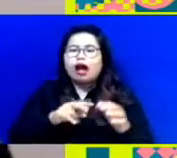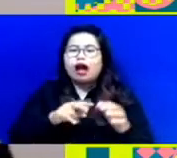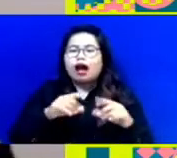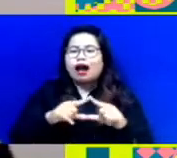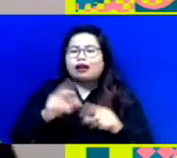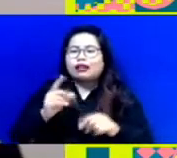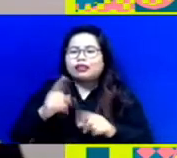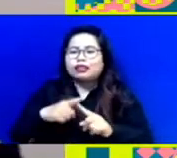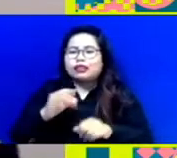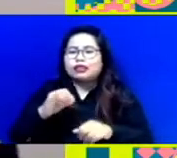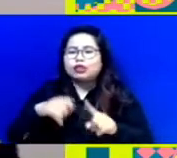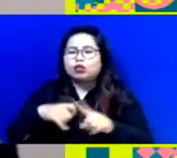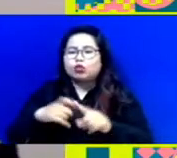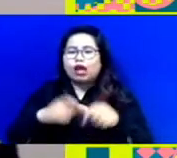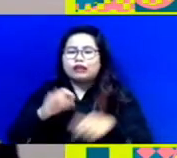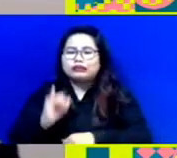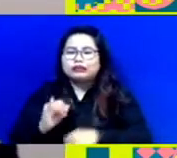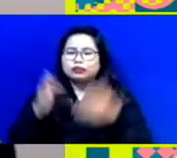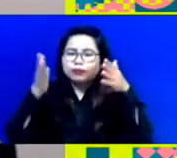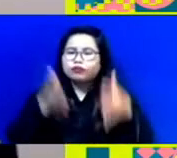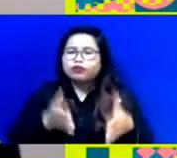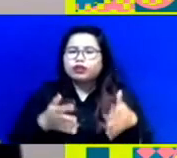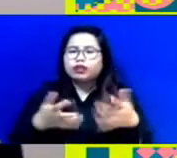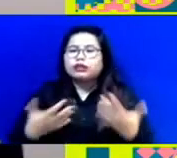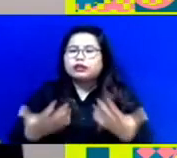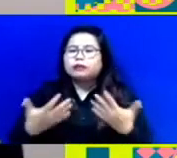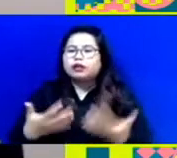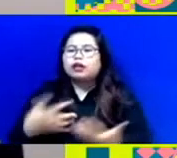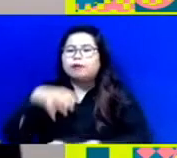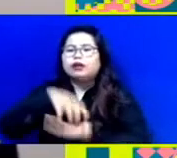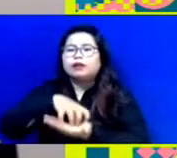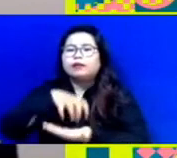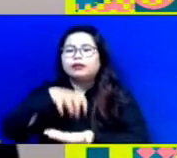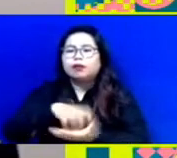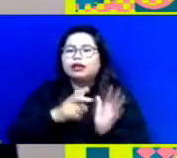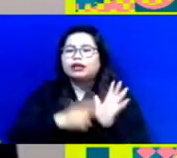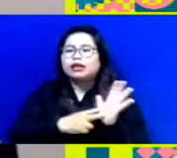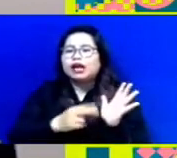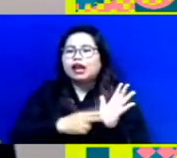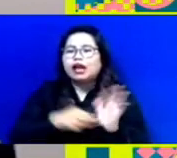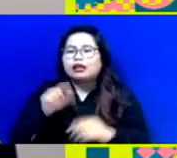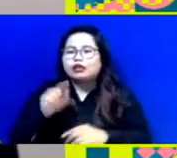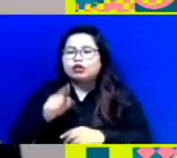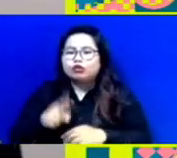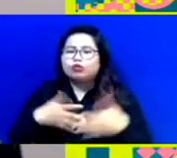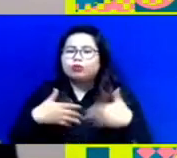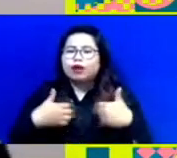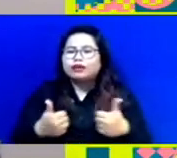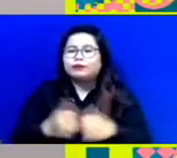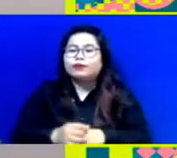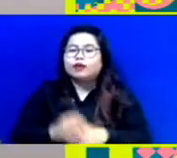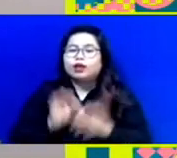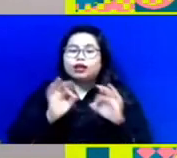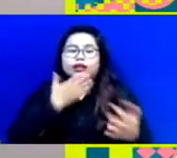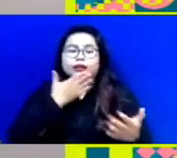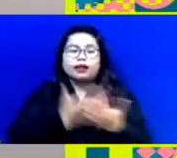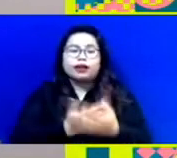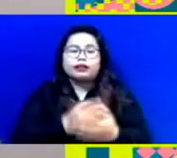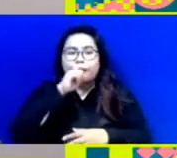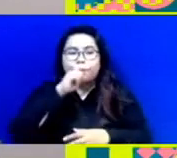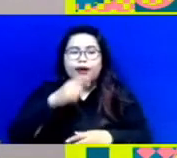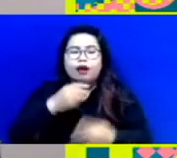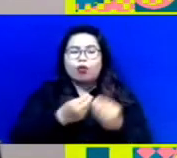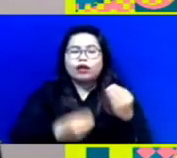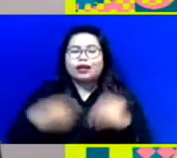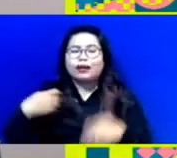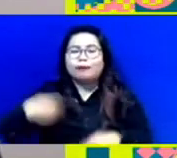apply values and practice, as you said, Your Excellency. So I thank you for that, and I thank you, Dima. Mandeep, one lens that I think is so